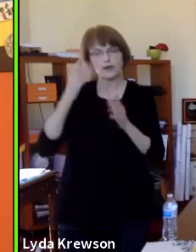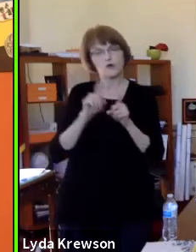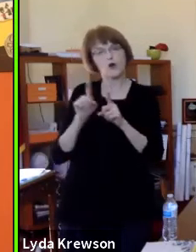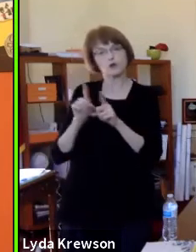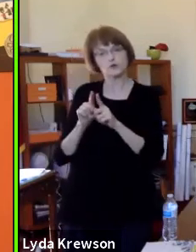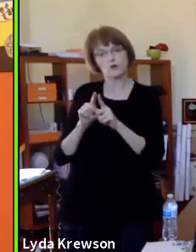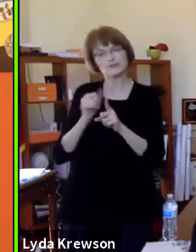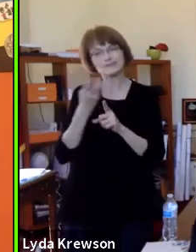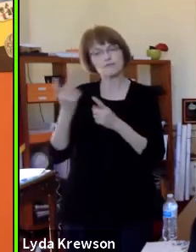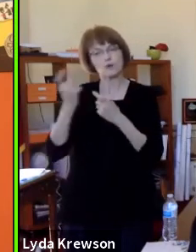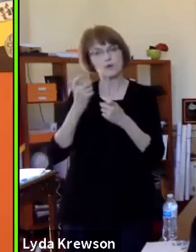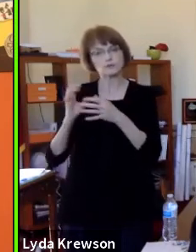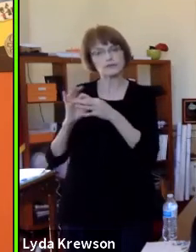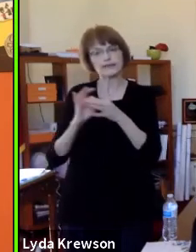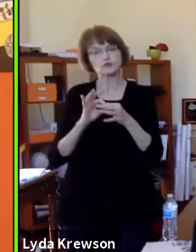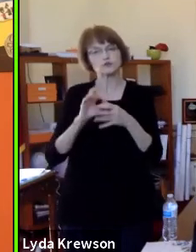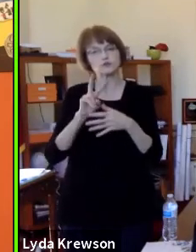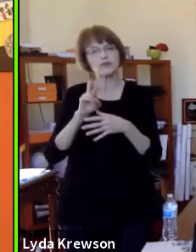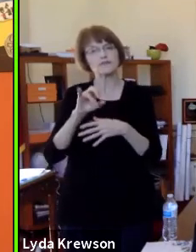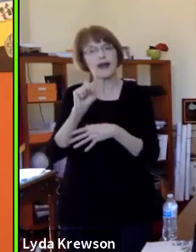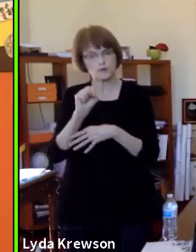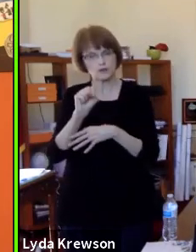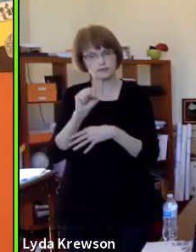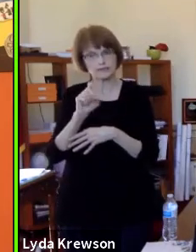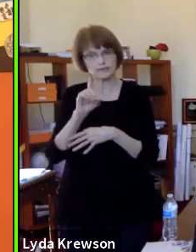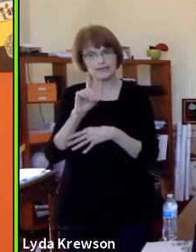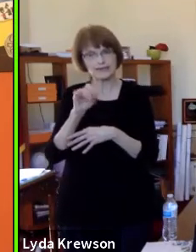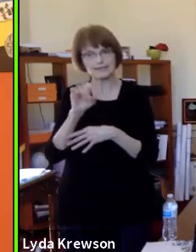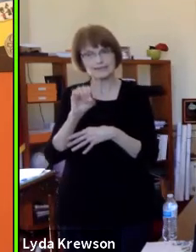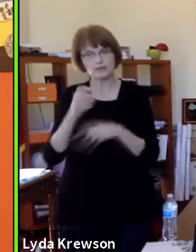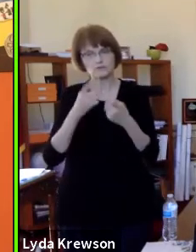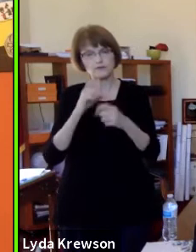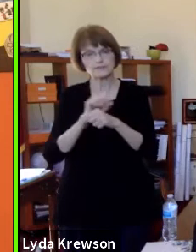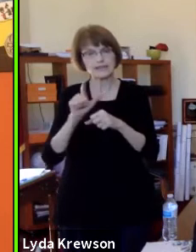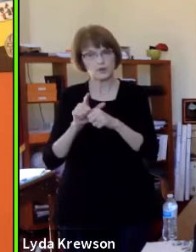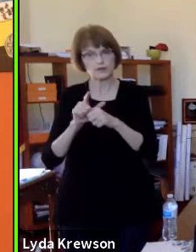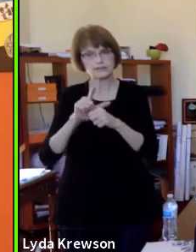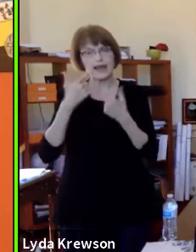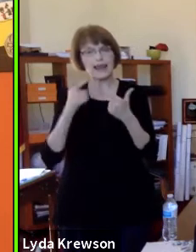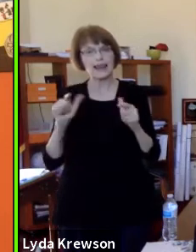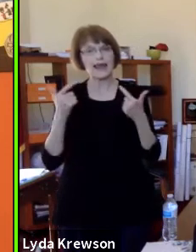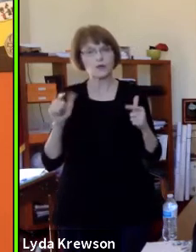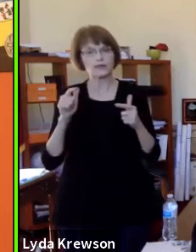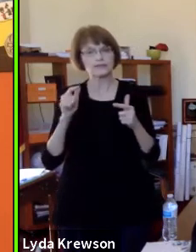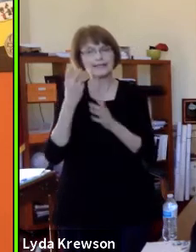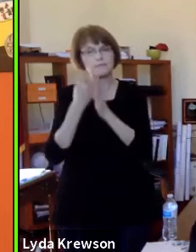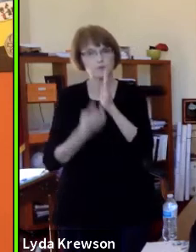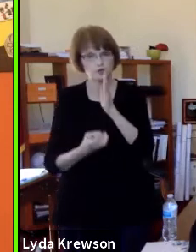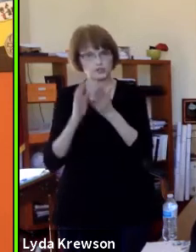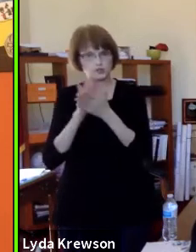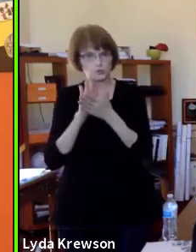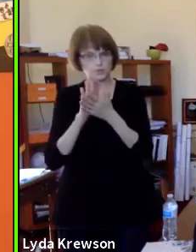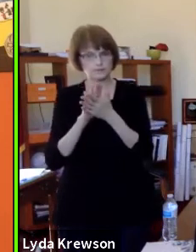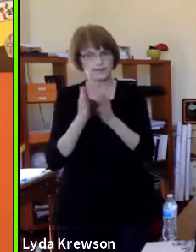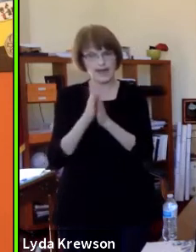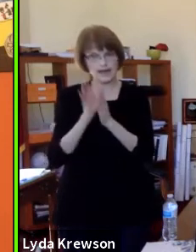questions about the virus. Danielle, a fifth grader from St. Louis Language Immersion School, asked,